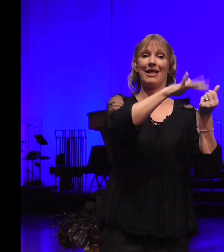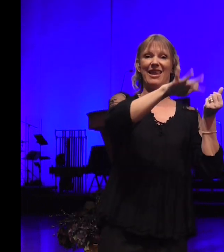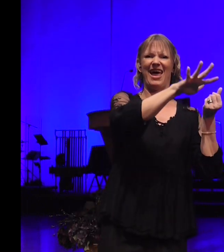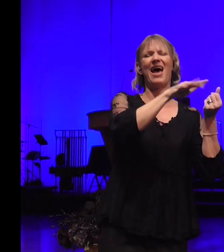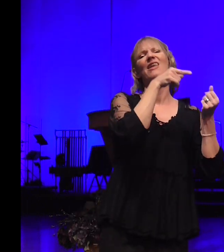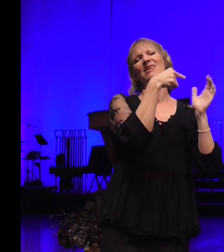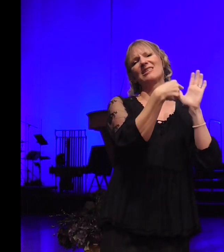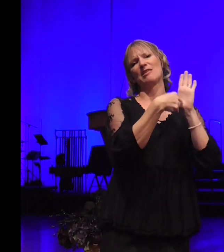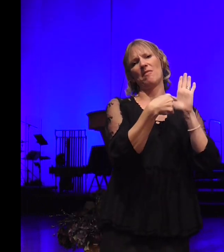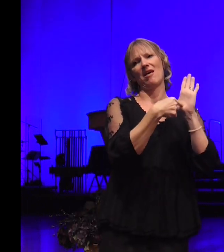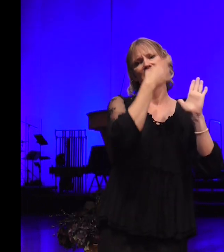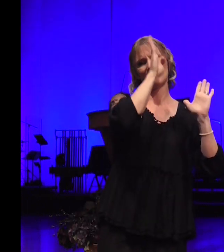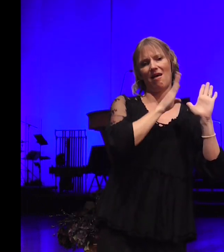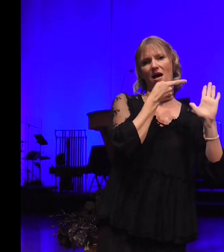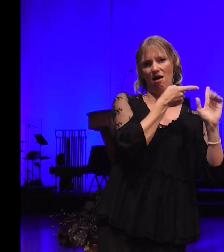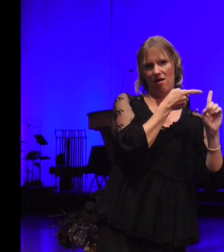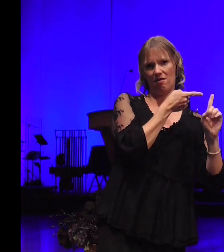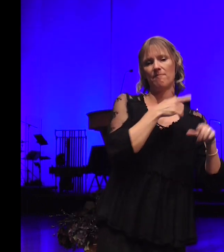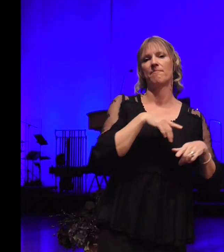God,